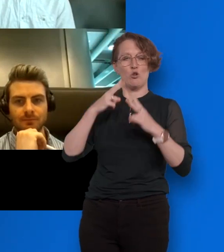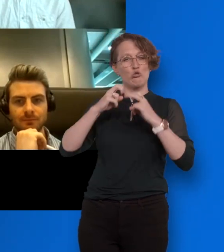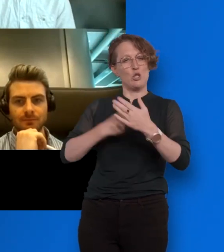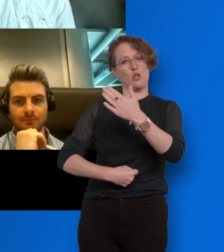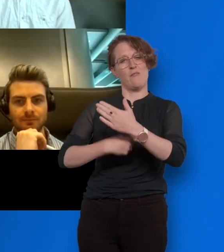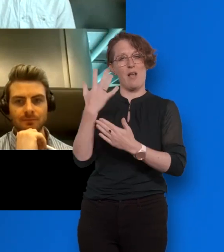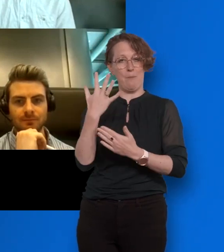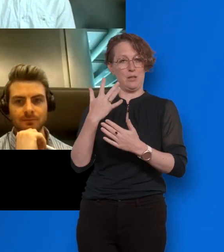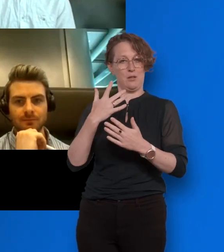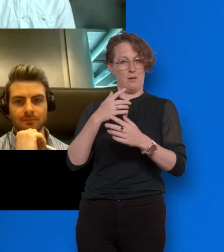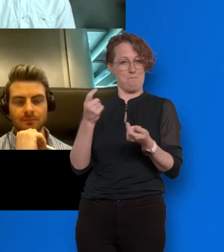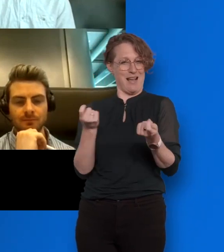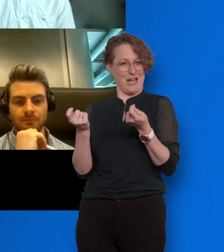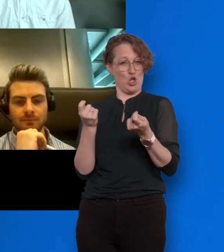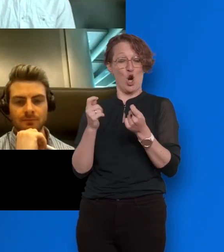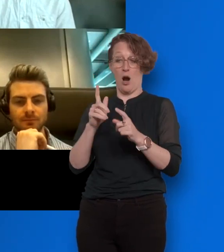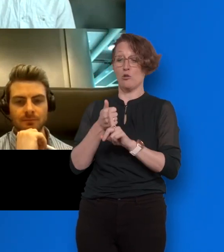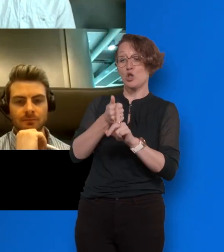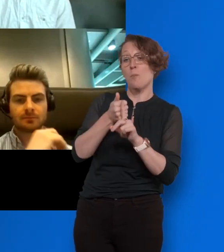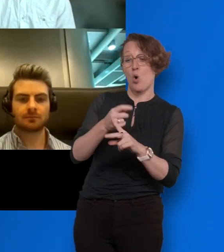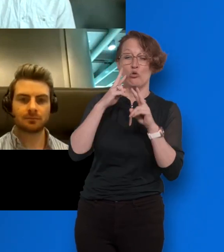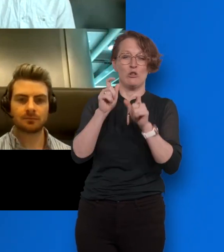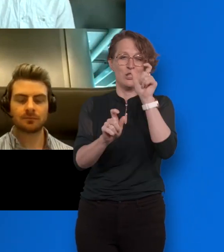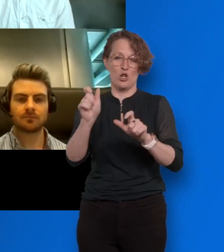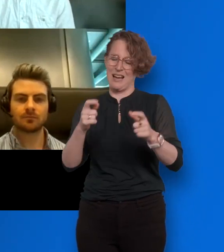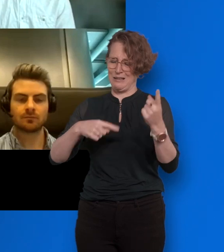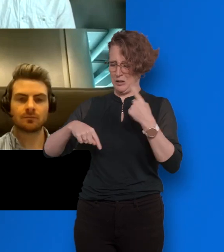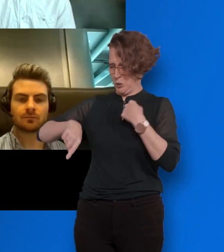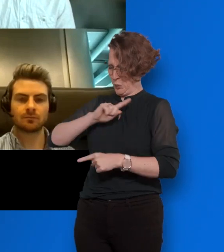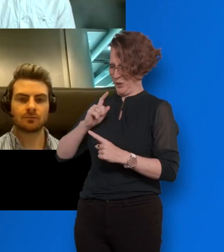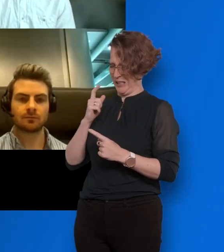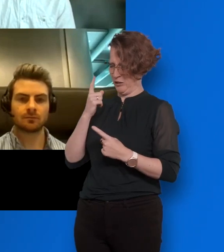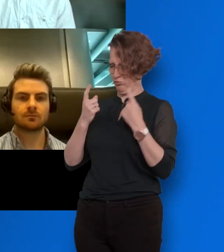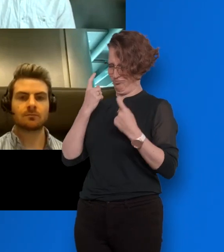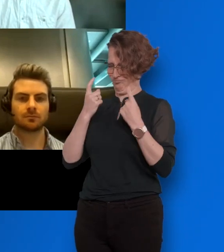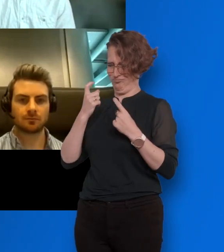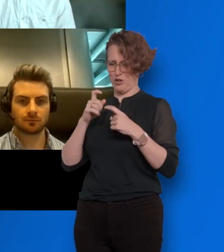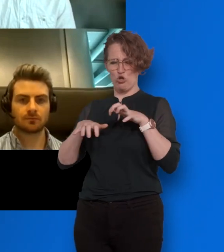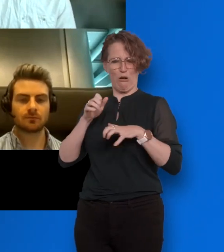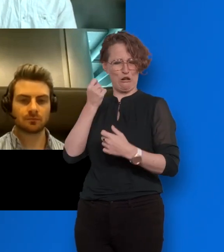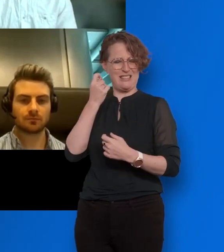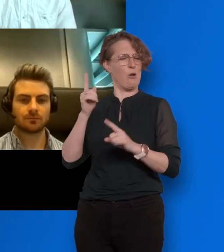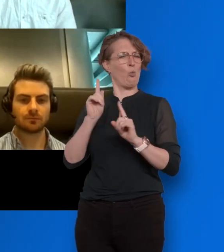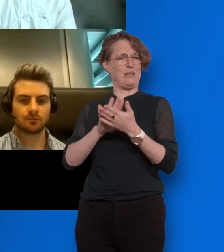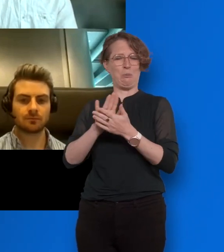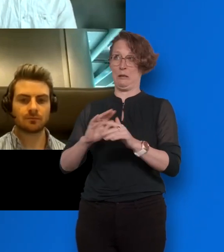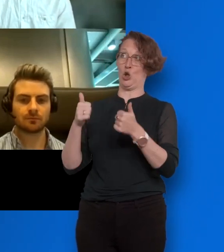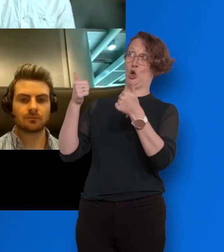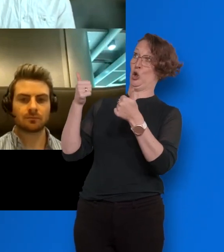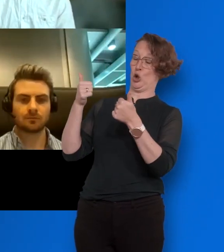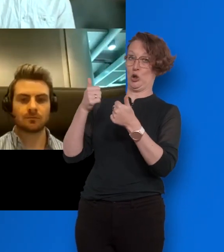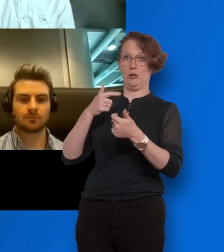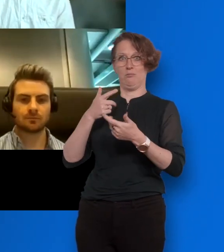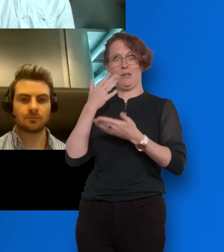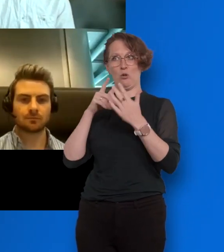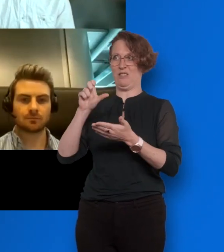applicants, and we are in general struggling to understand what good looks like. Are there any plans to share